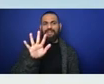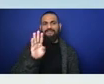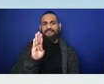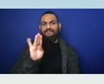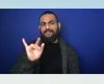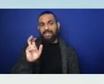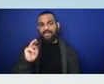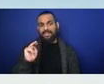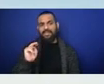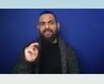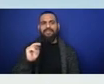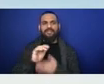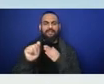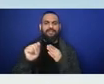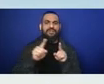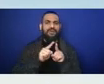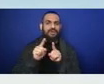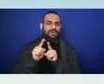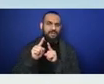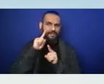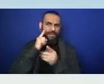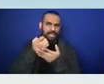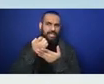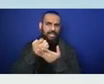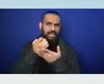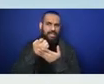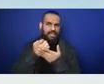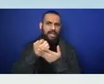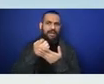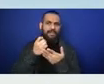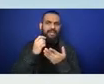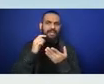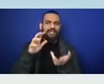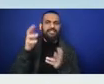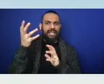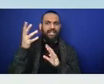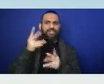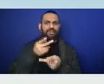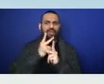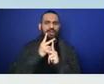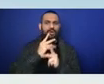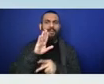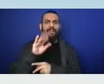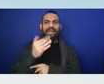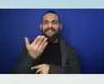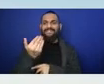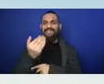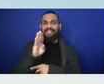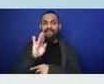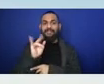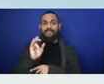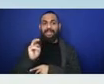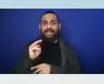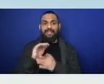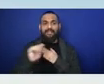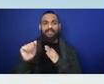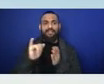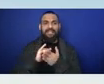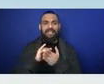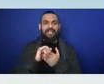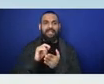This is Do you want? Go ahead, Jose. Yeah. I know this new